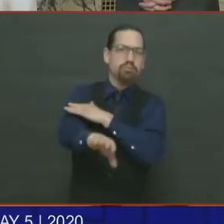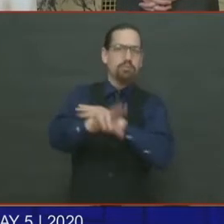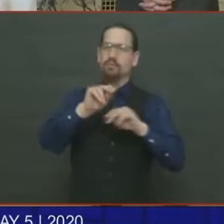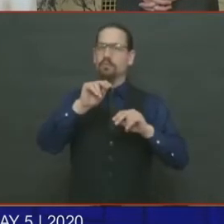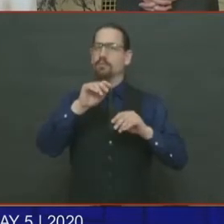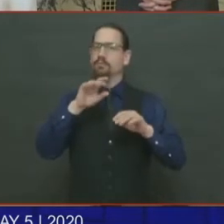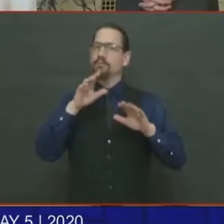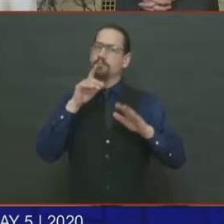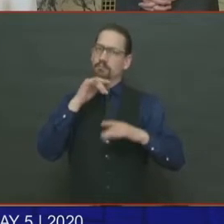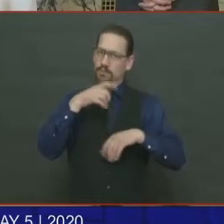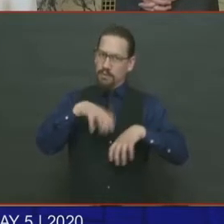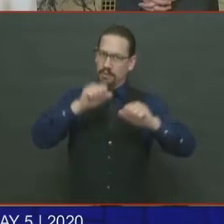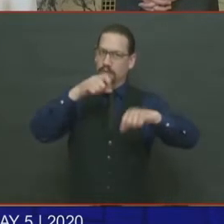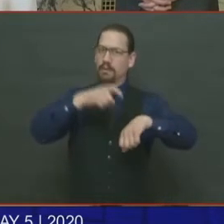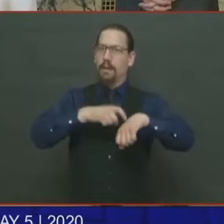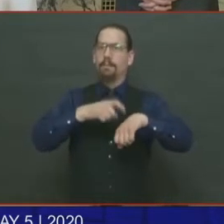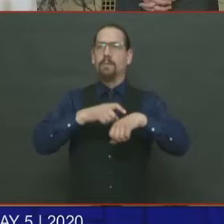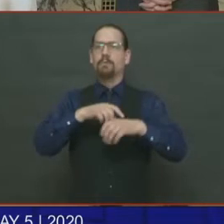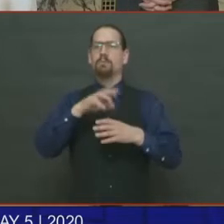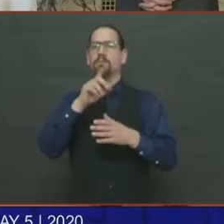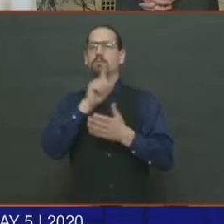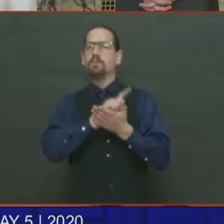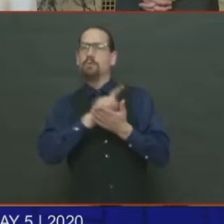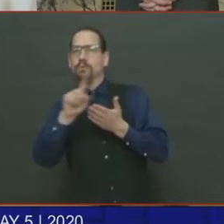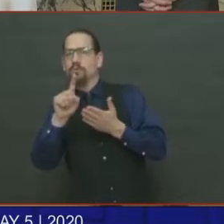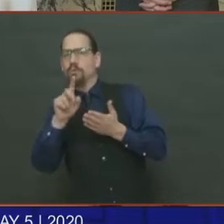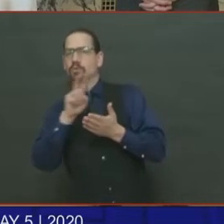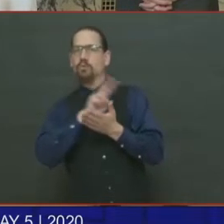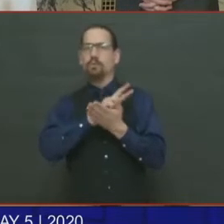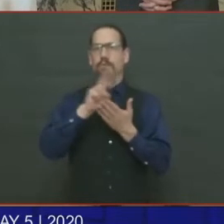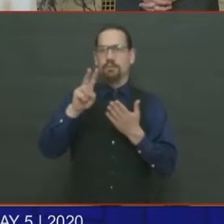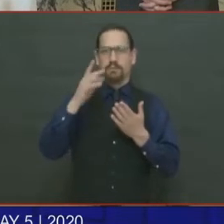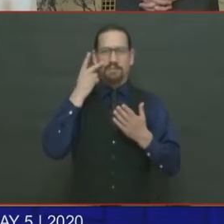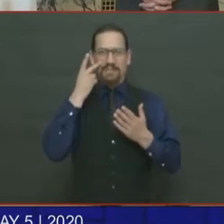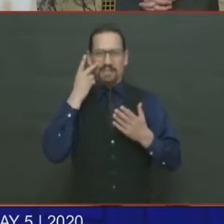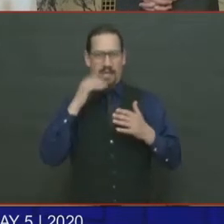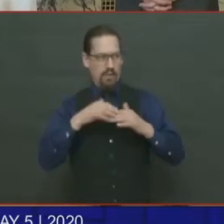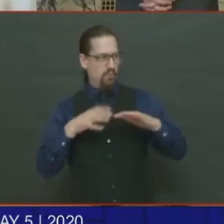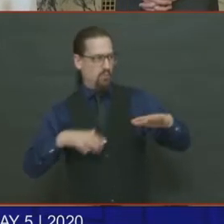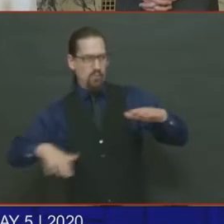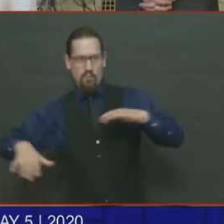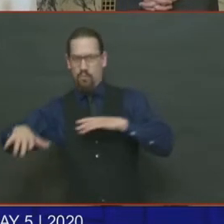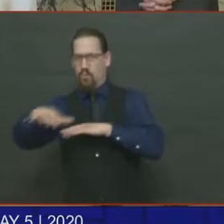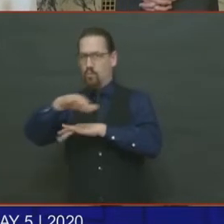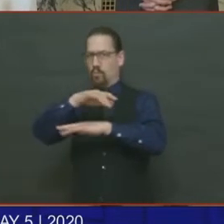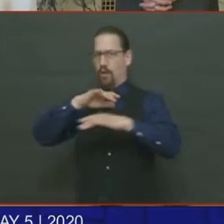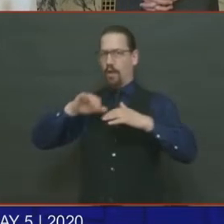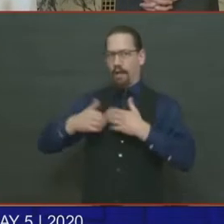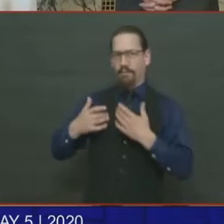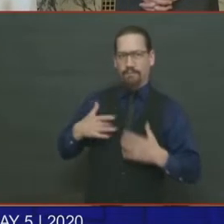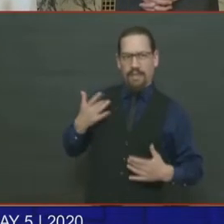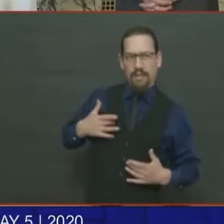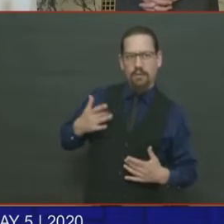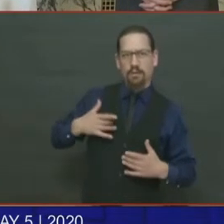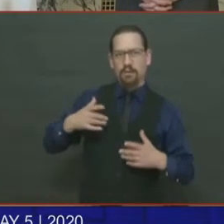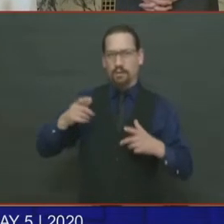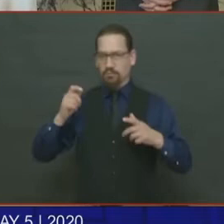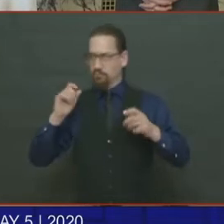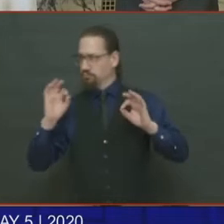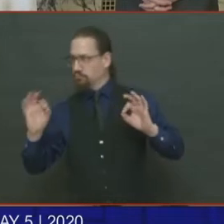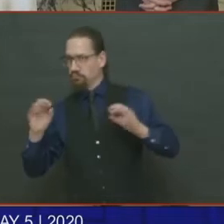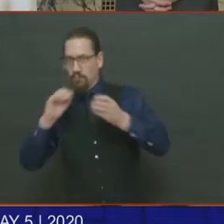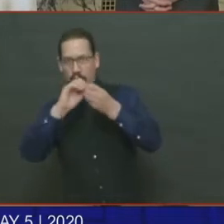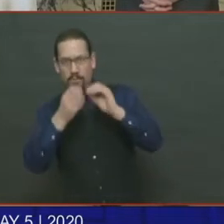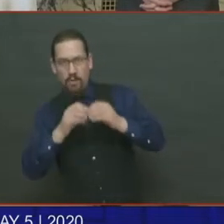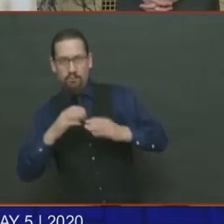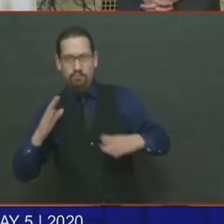while we're getting the hang of living this new normal, and let's make sure we know what we're doing before we scale. So